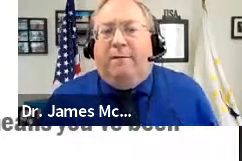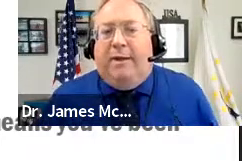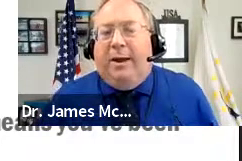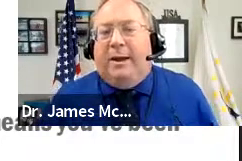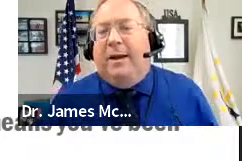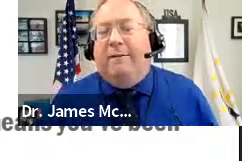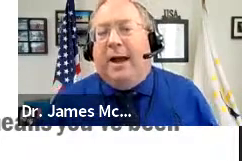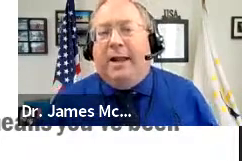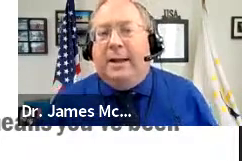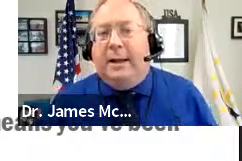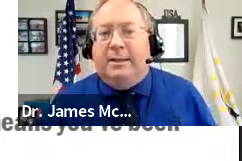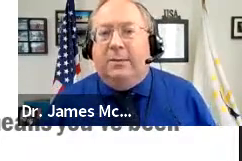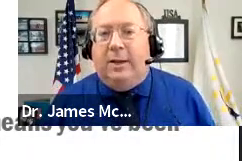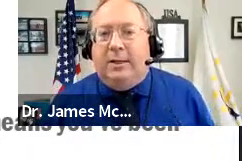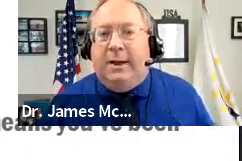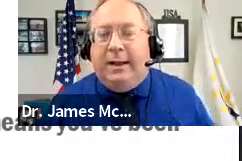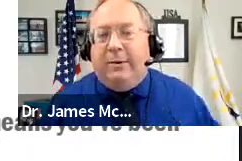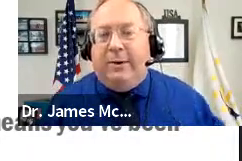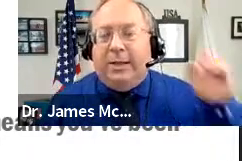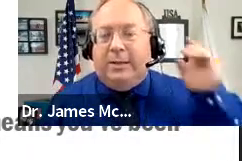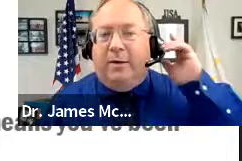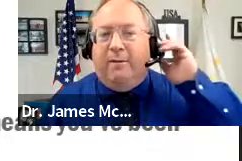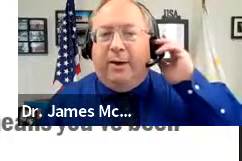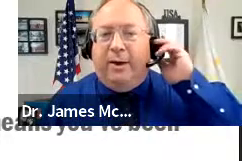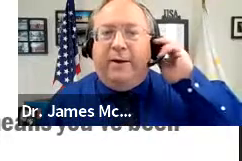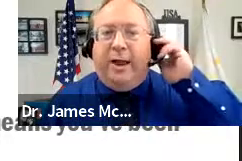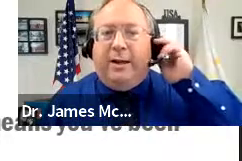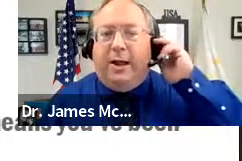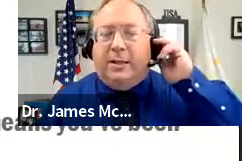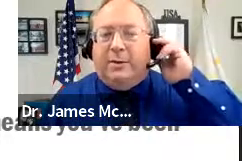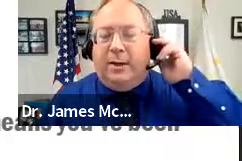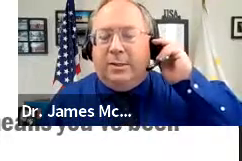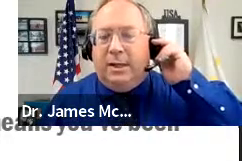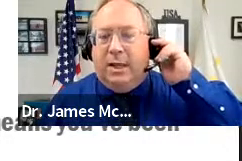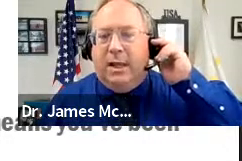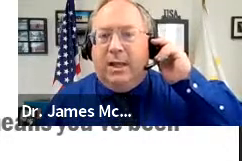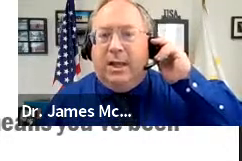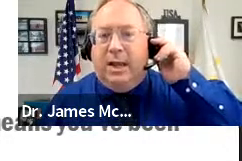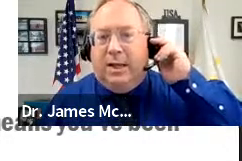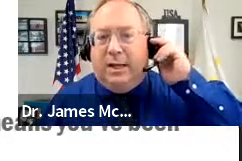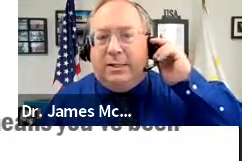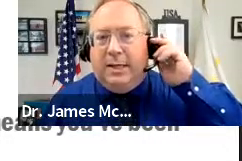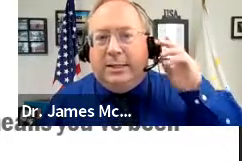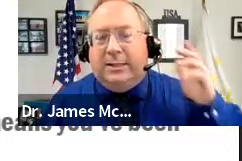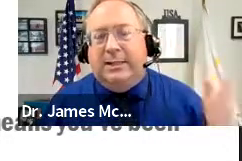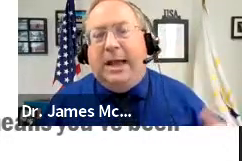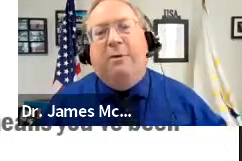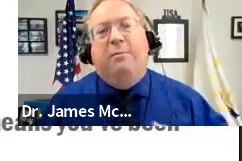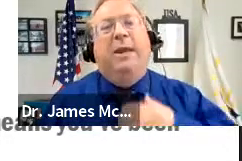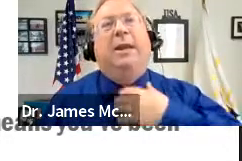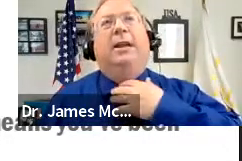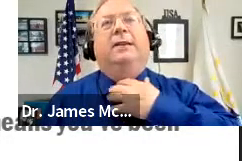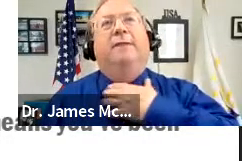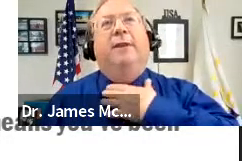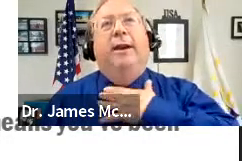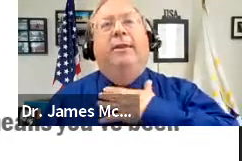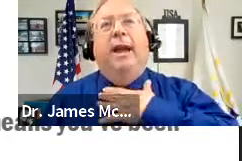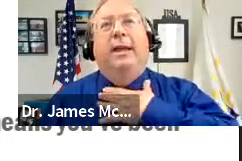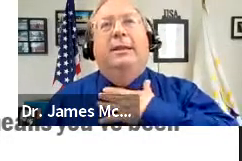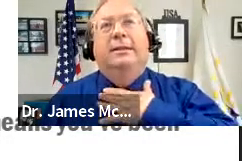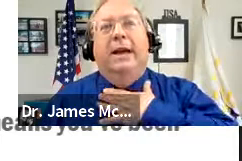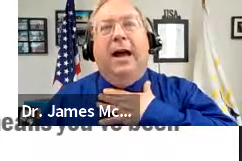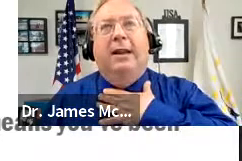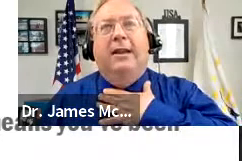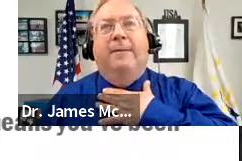term called a variant of high consequence. Right now, there is no variant of high consequence in the United States because that would mean it's a variant